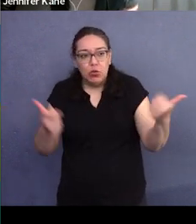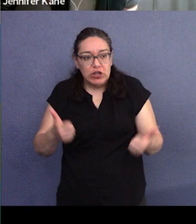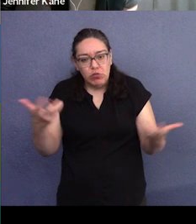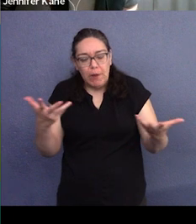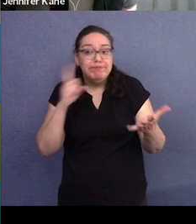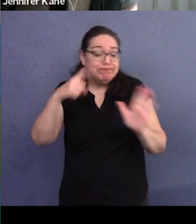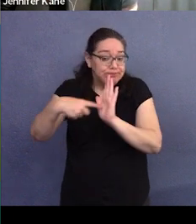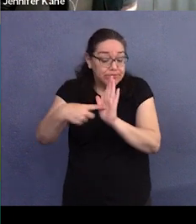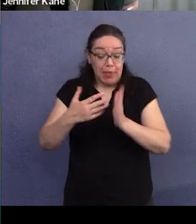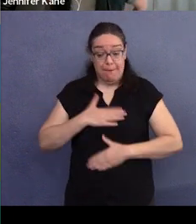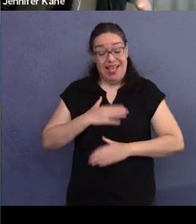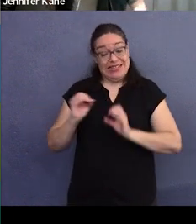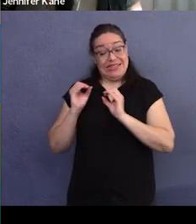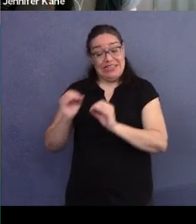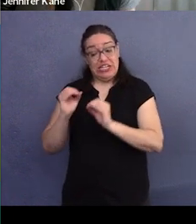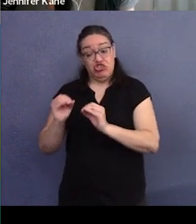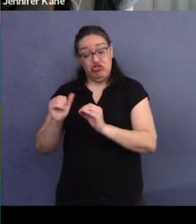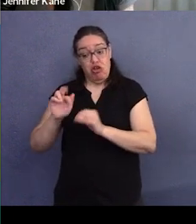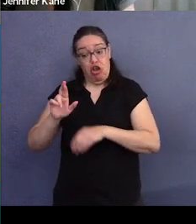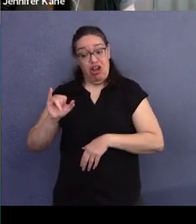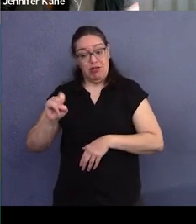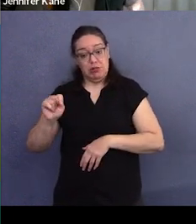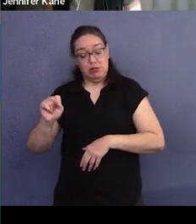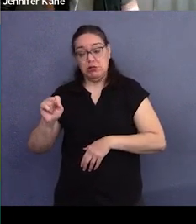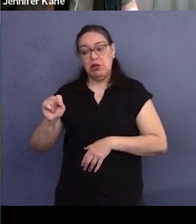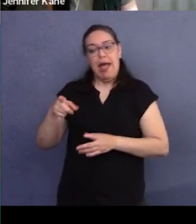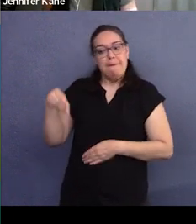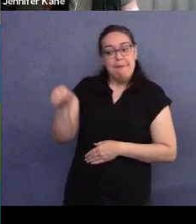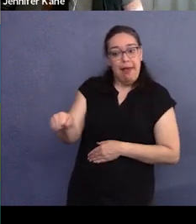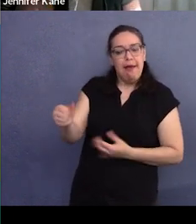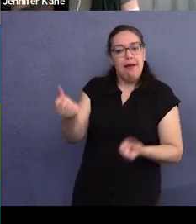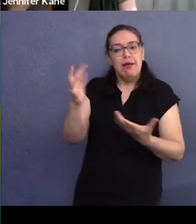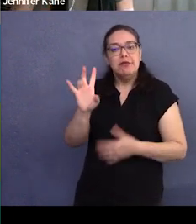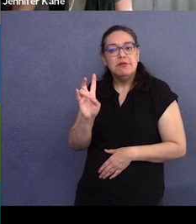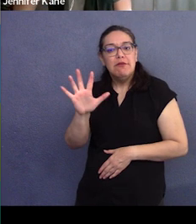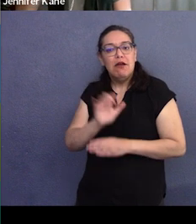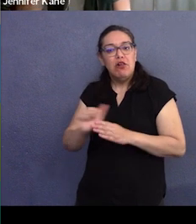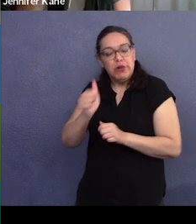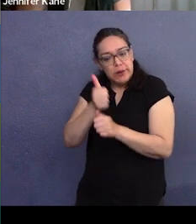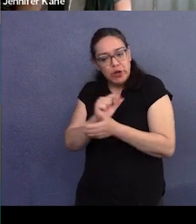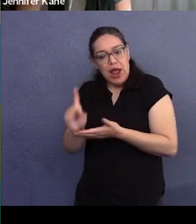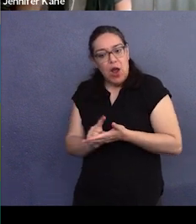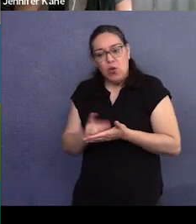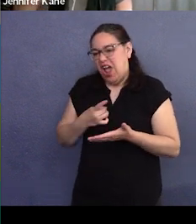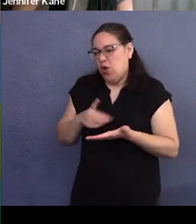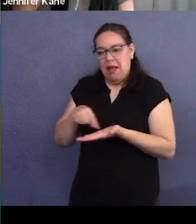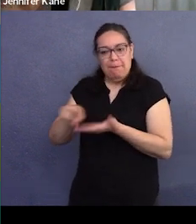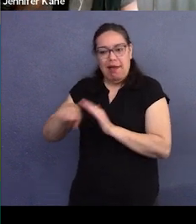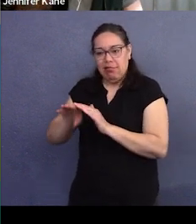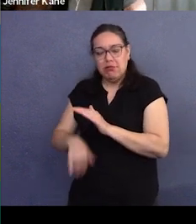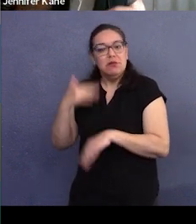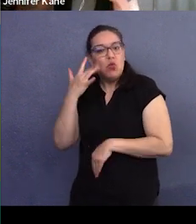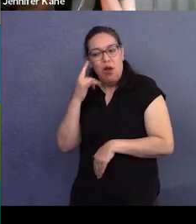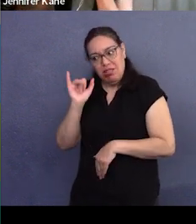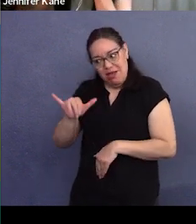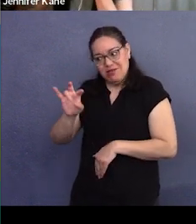hour, and I don't like to pay them anything less because that includes prep time. If you're including prep